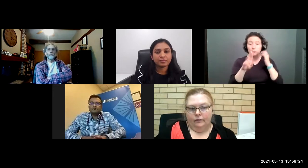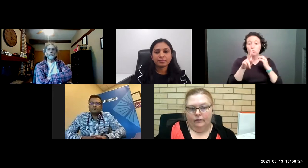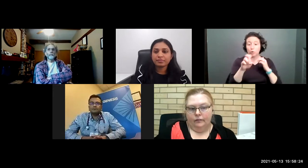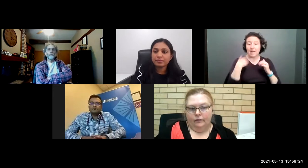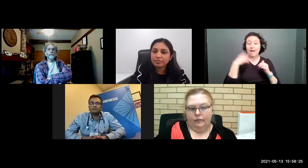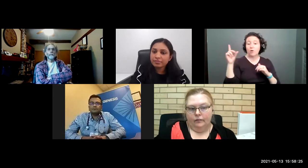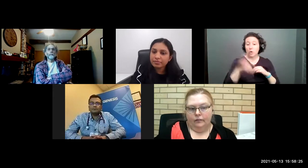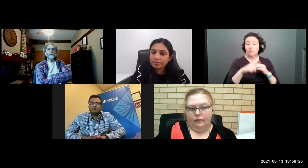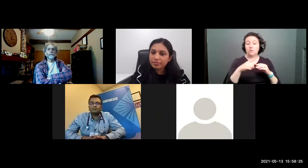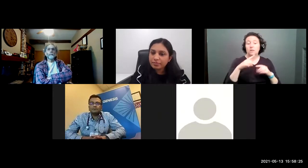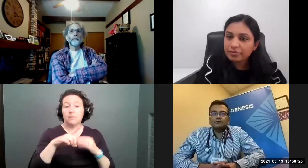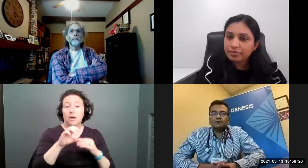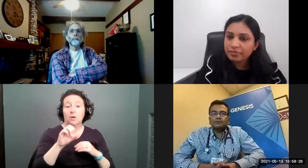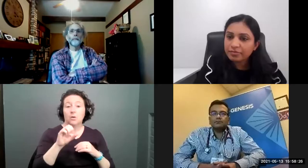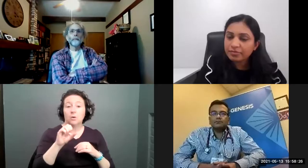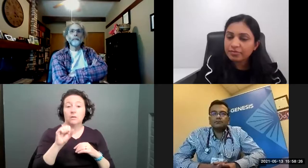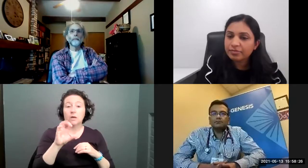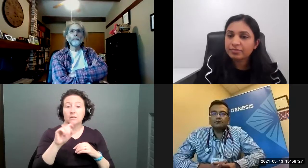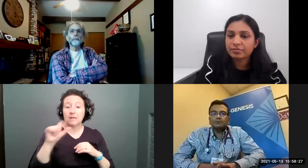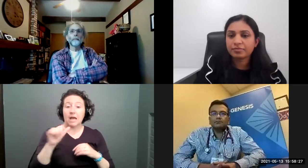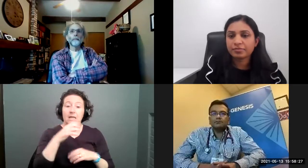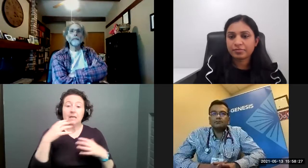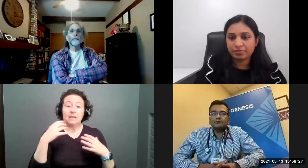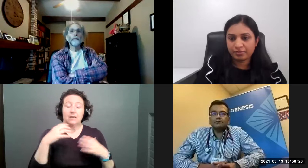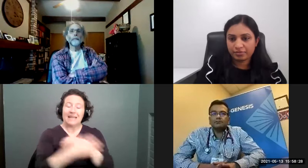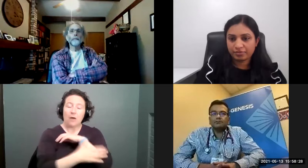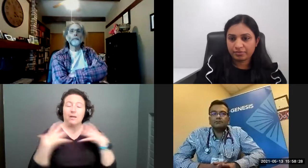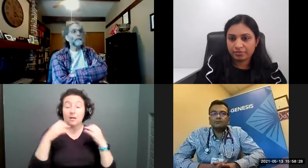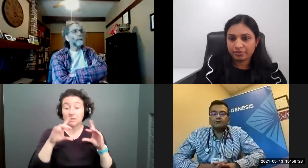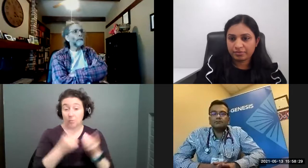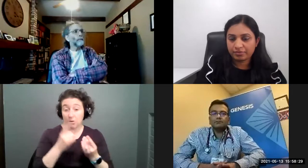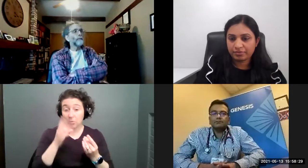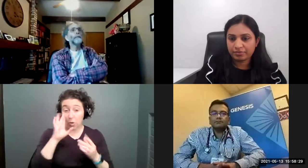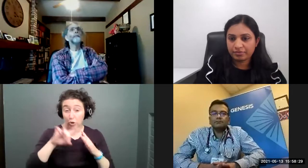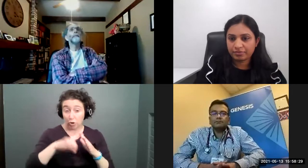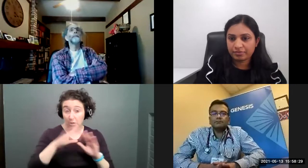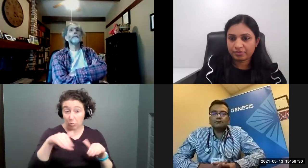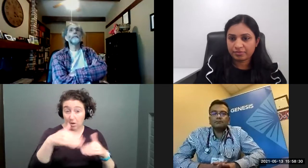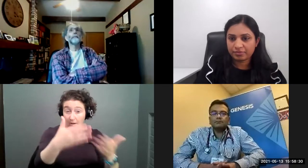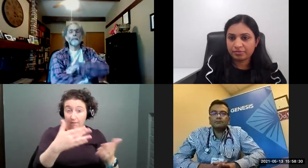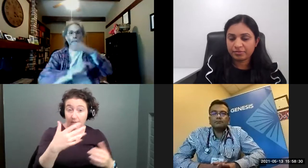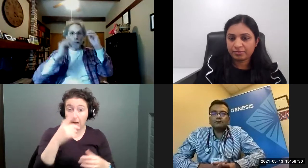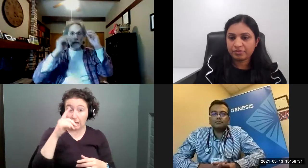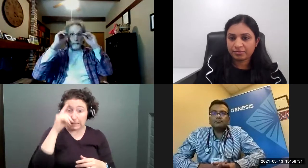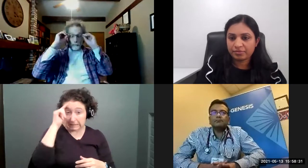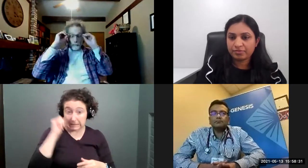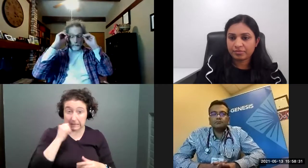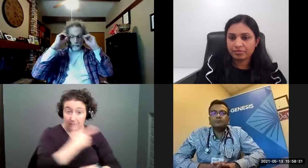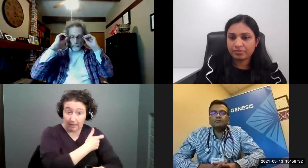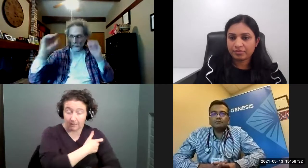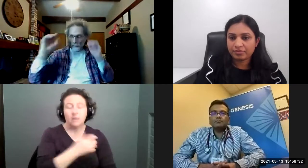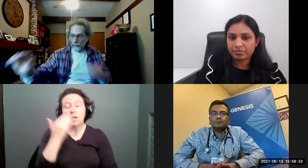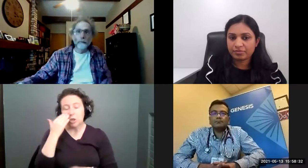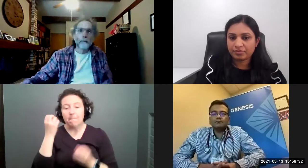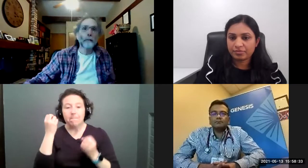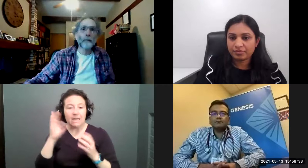on Scott County Health Department start vaccinating teens. We do know that a number of our providers have the Pfizer vaccine at this time. And so as